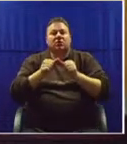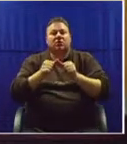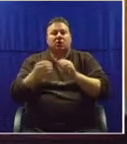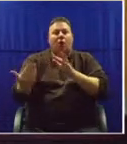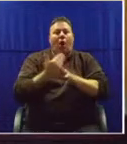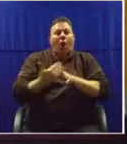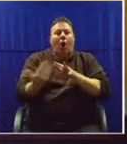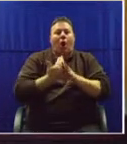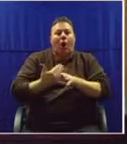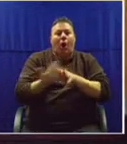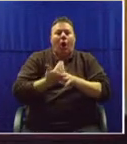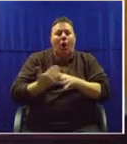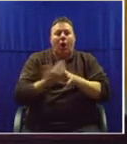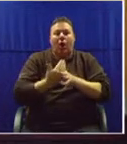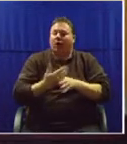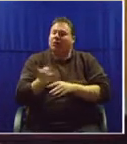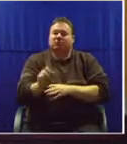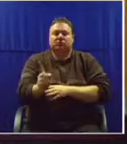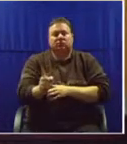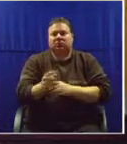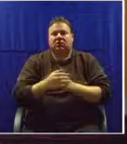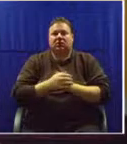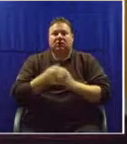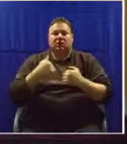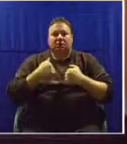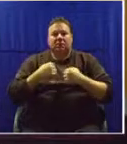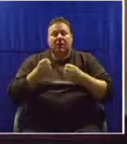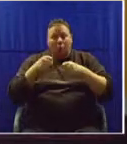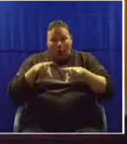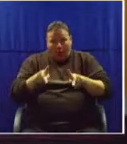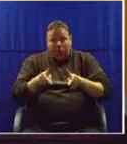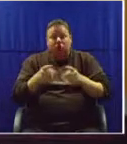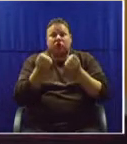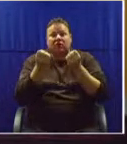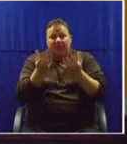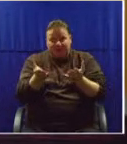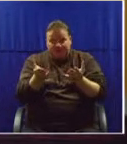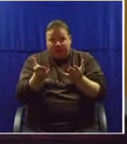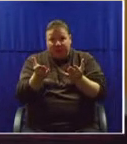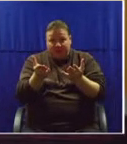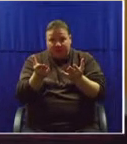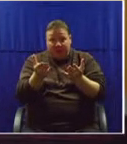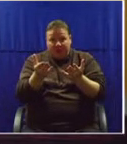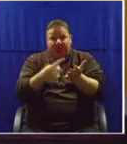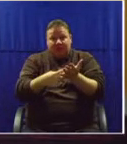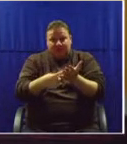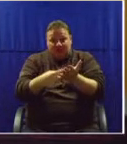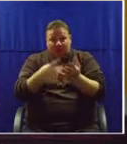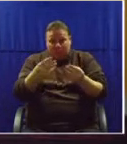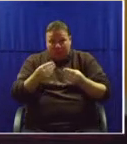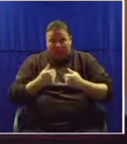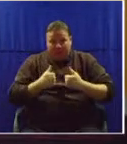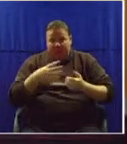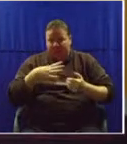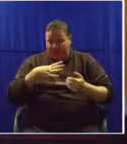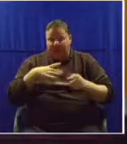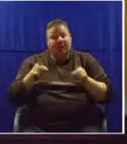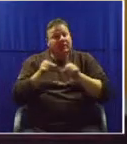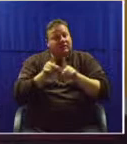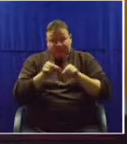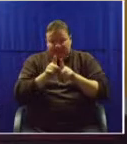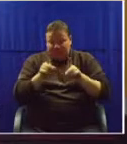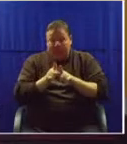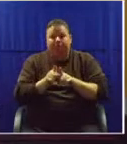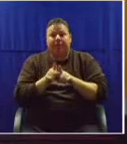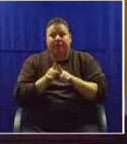to speak. I have given you an opportunity to address me in the same way that I came in here and